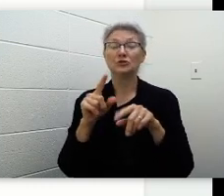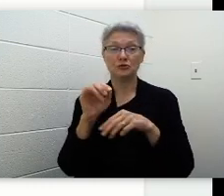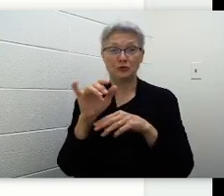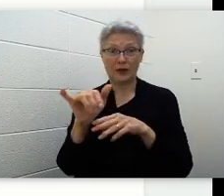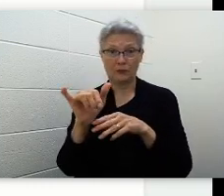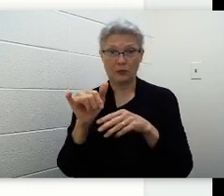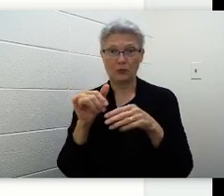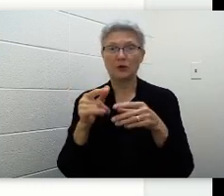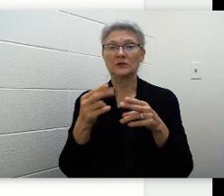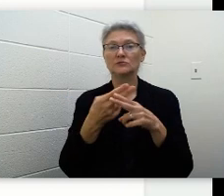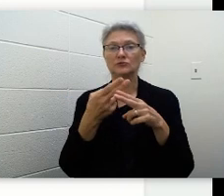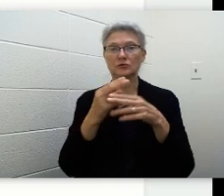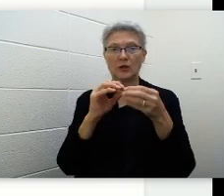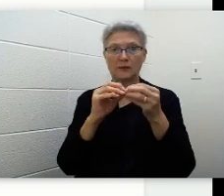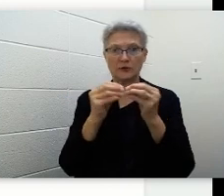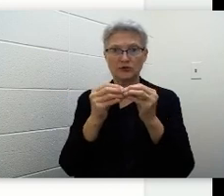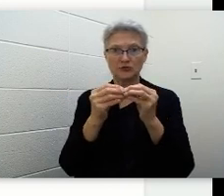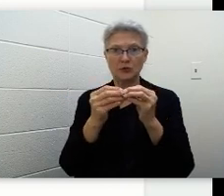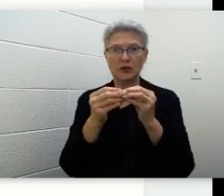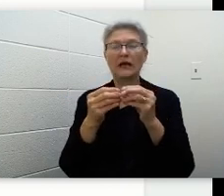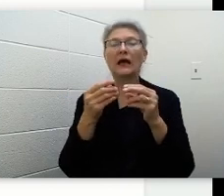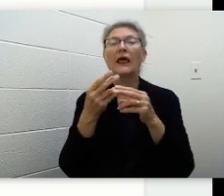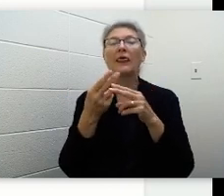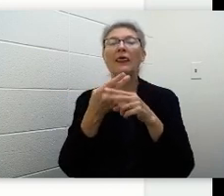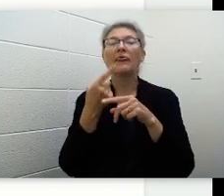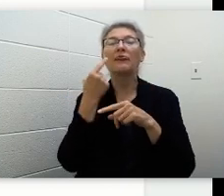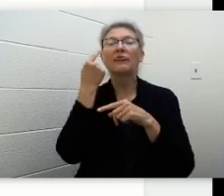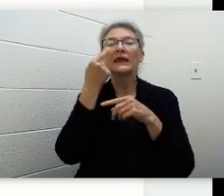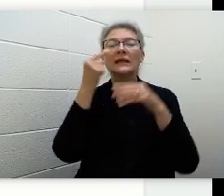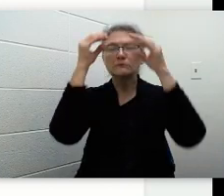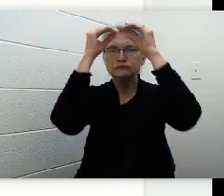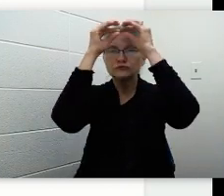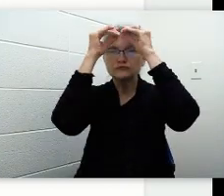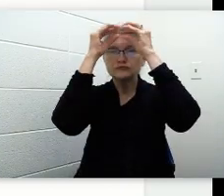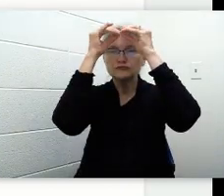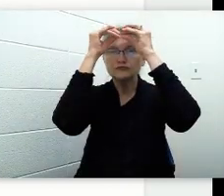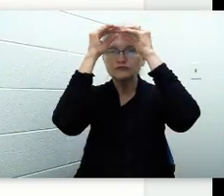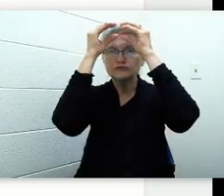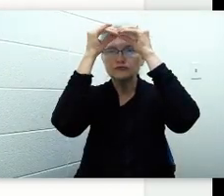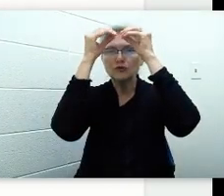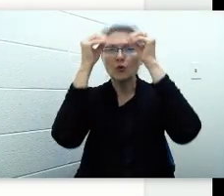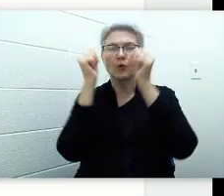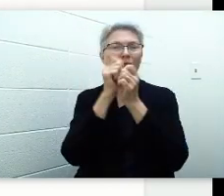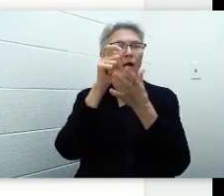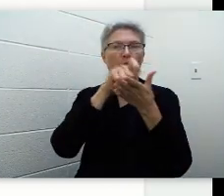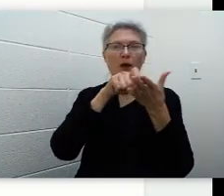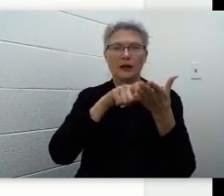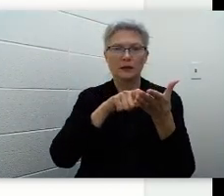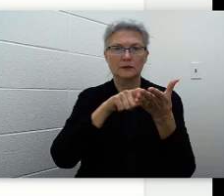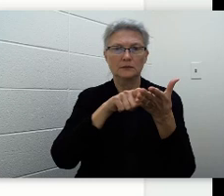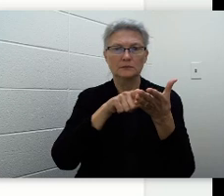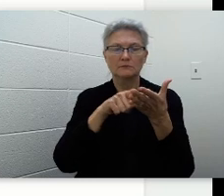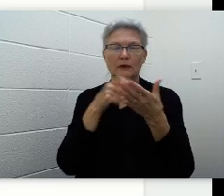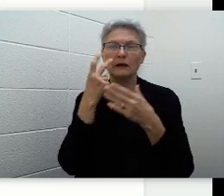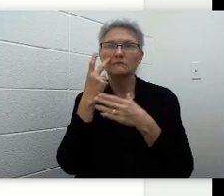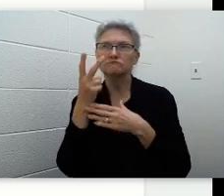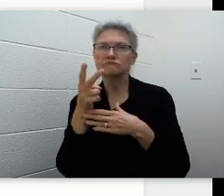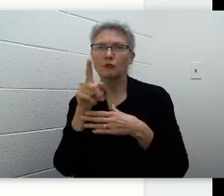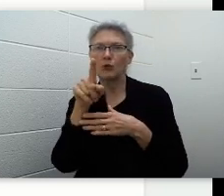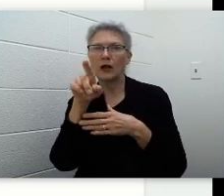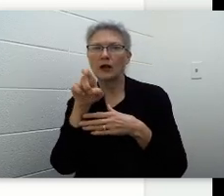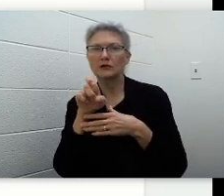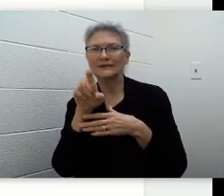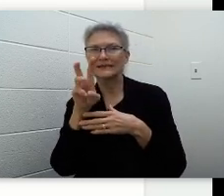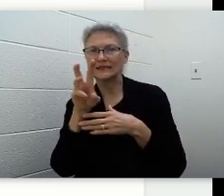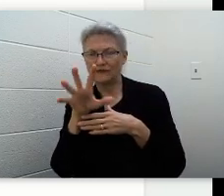to do it with numbers that we can do mentally in our brain. And when I look at 165, and if I'm thinking that this problem